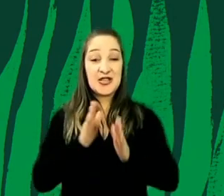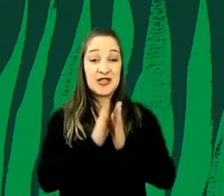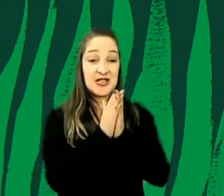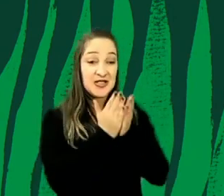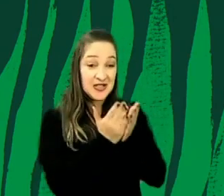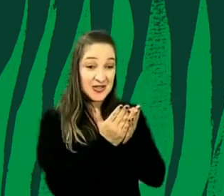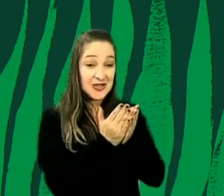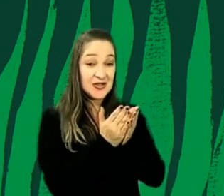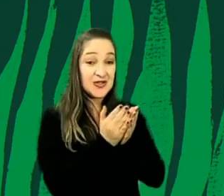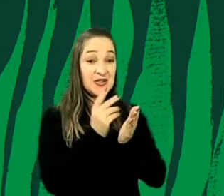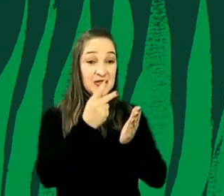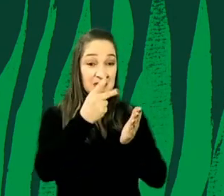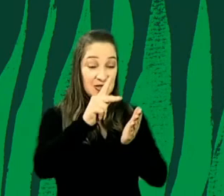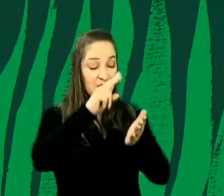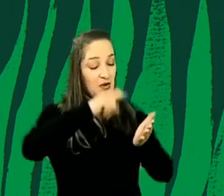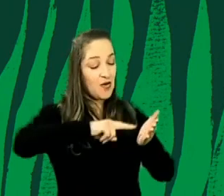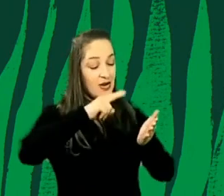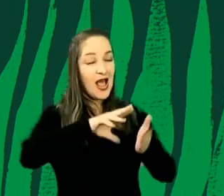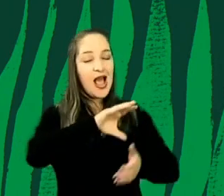book,